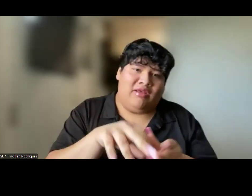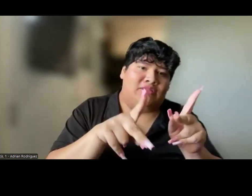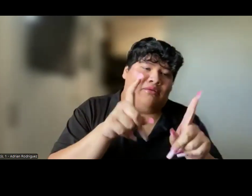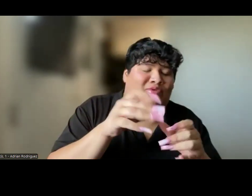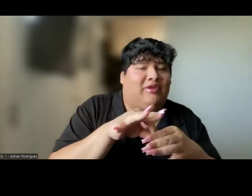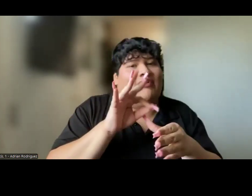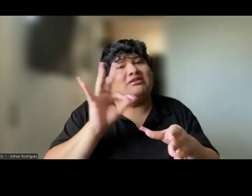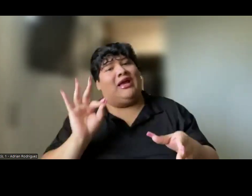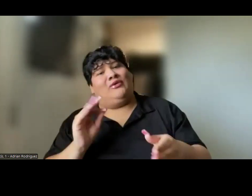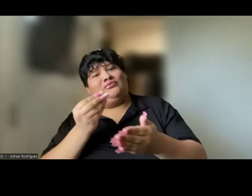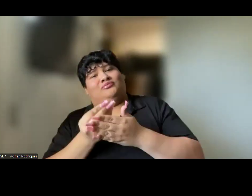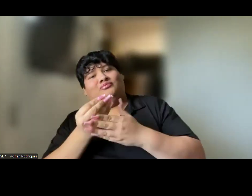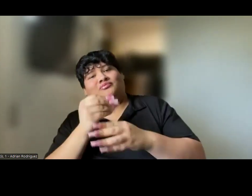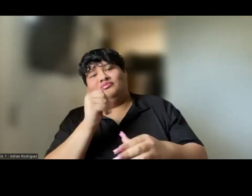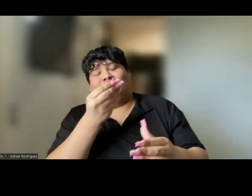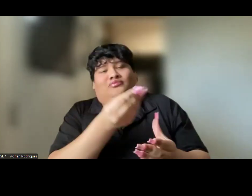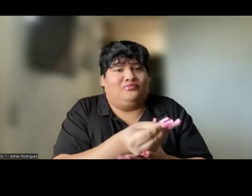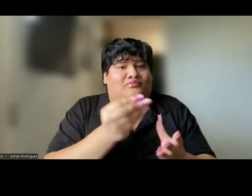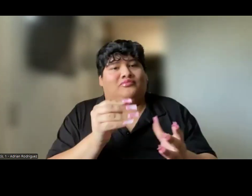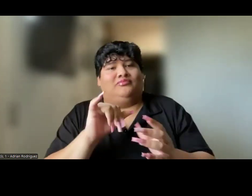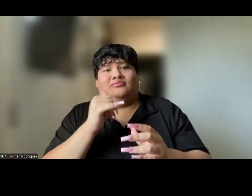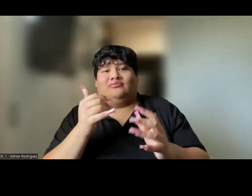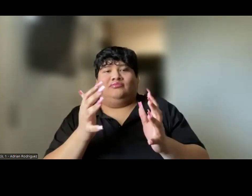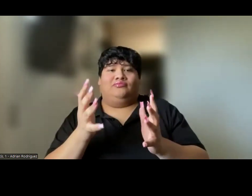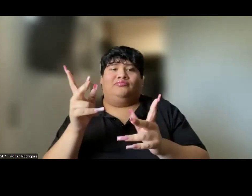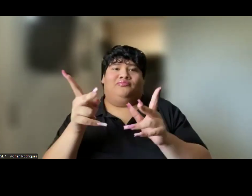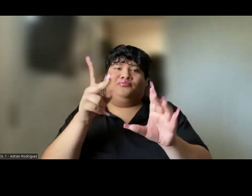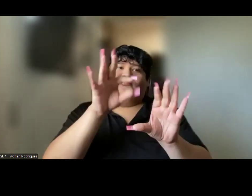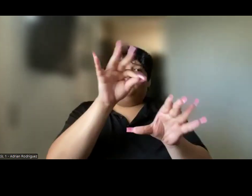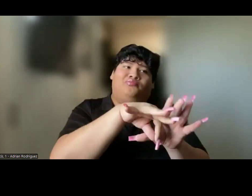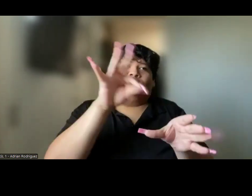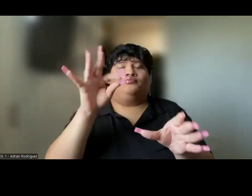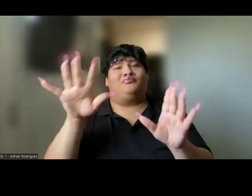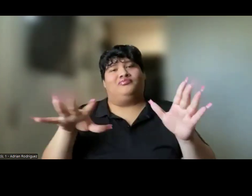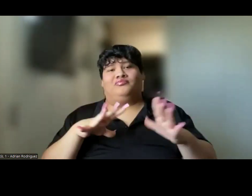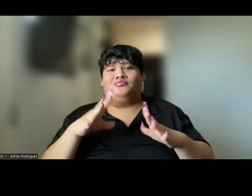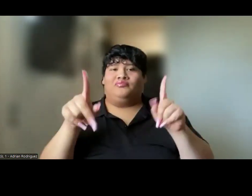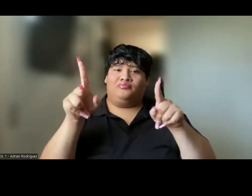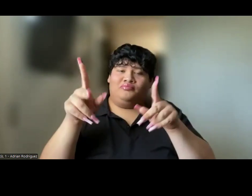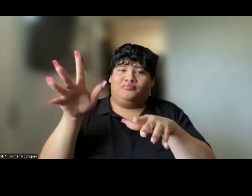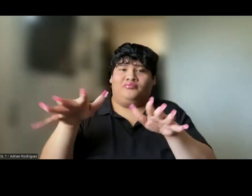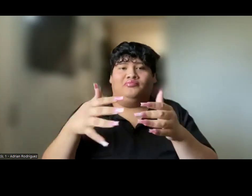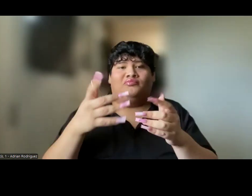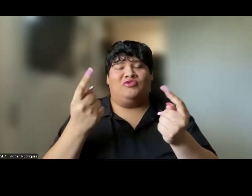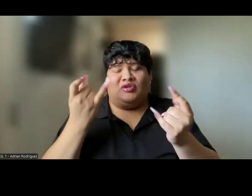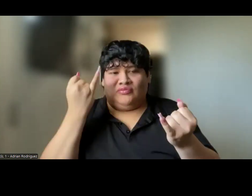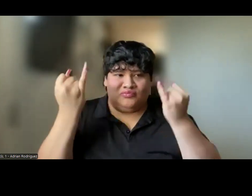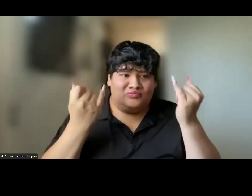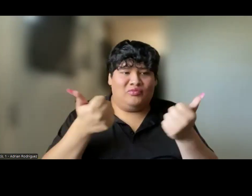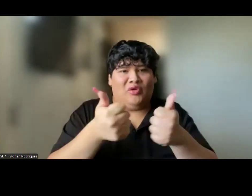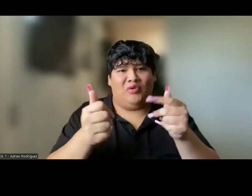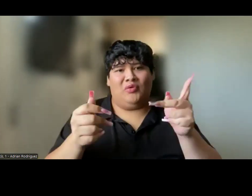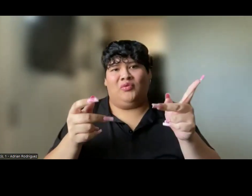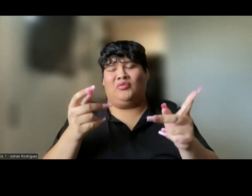a longer period of time. And you've kind of stuck there with us, and the department and the agency have been very, very creative in trying to, like, you call blend